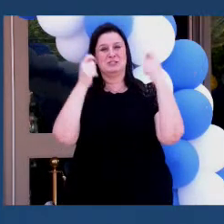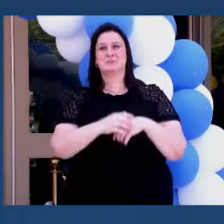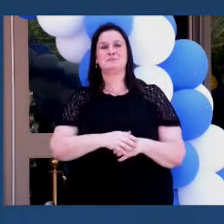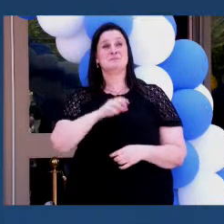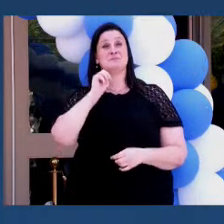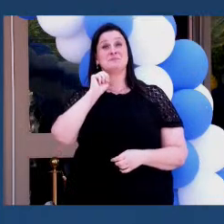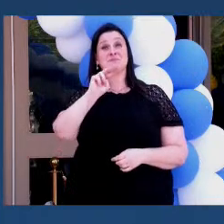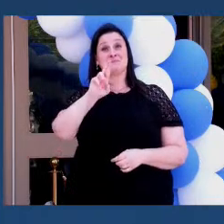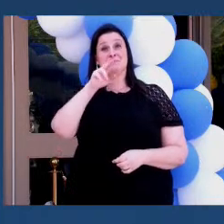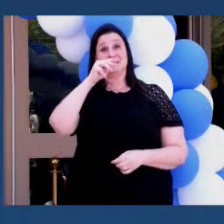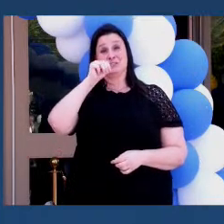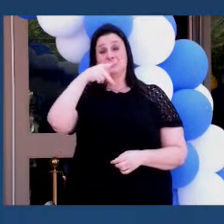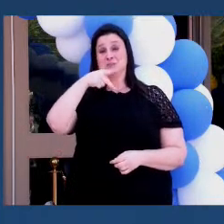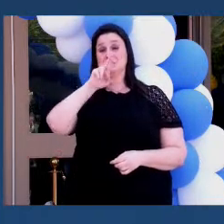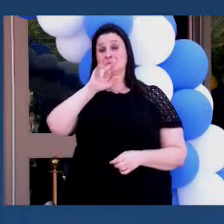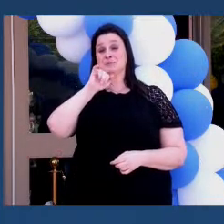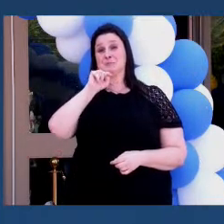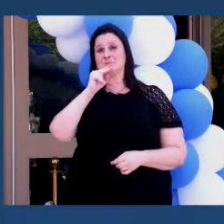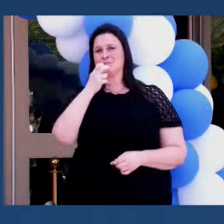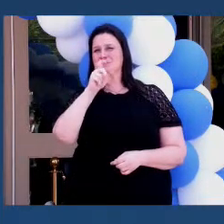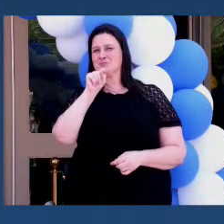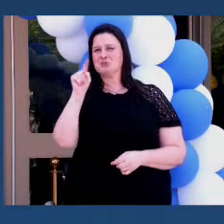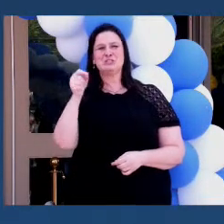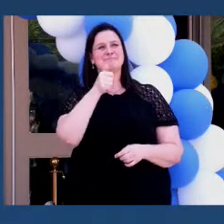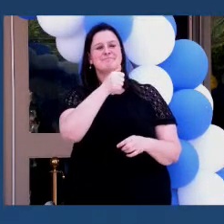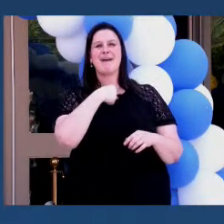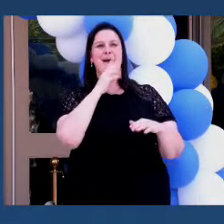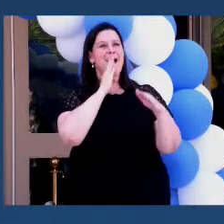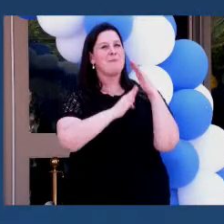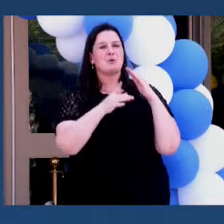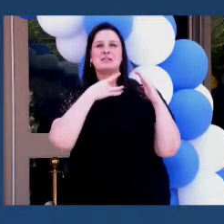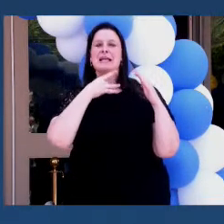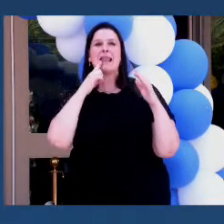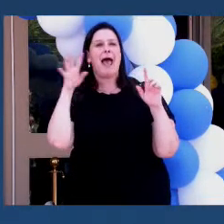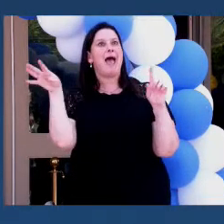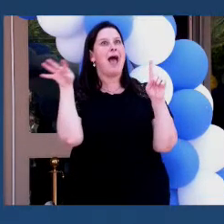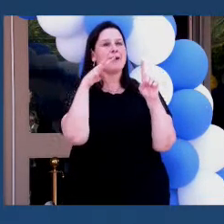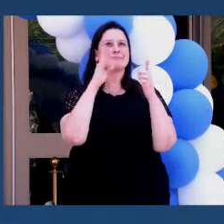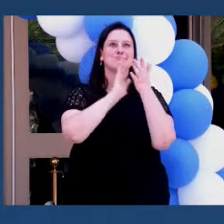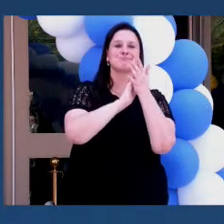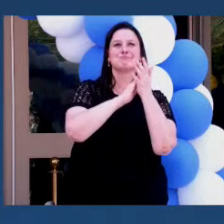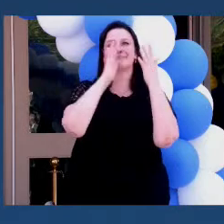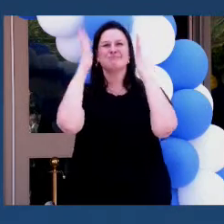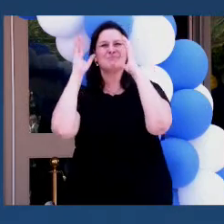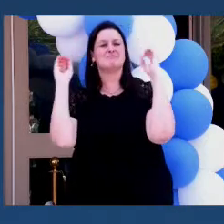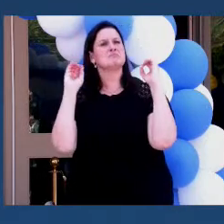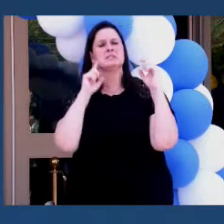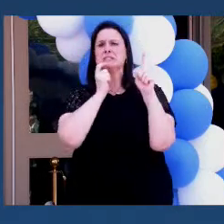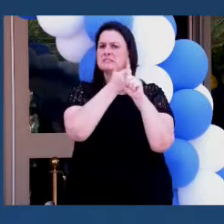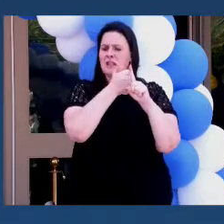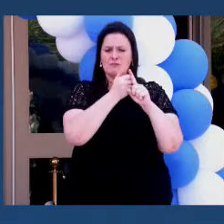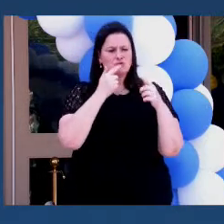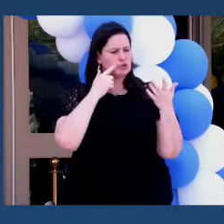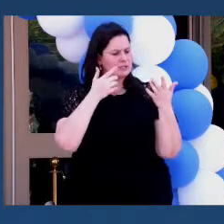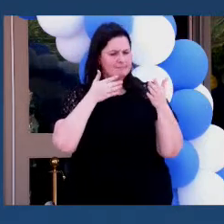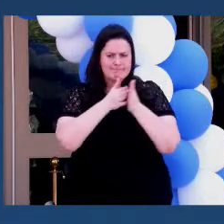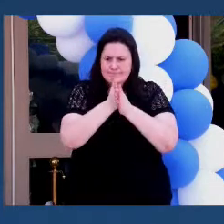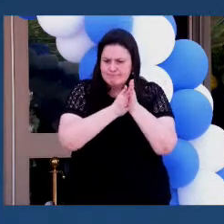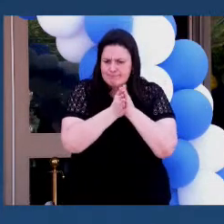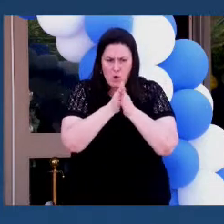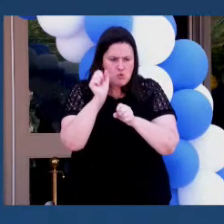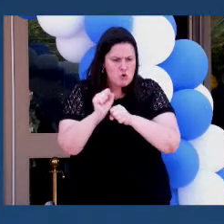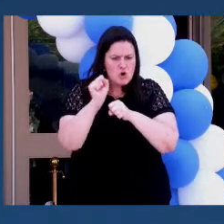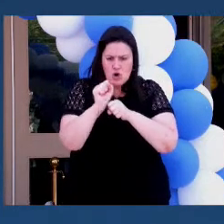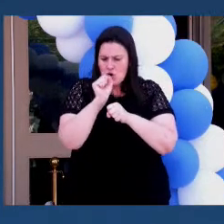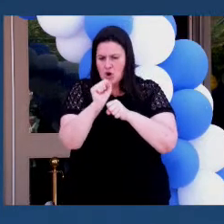Pritchett was a man who did not like a lot of recognition. He did not like a lot of accolades. He was just all about the work.